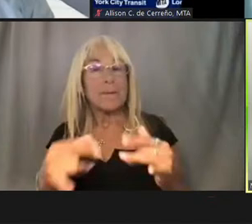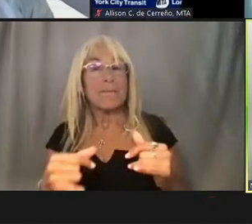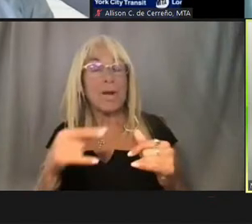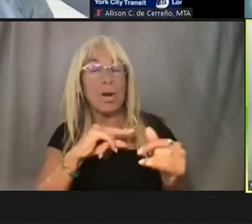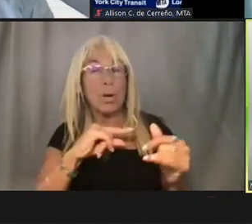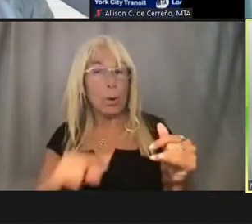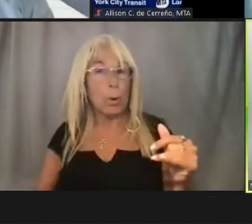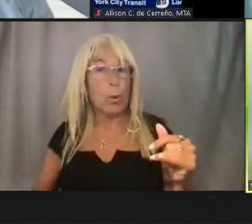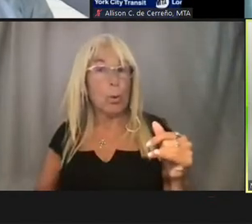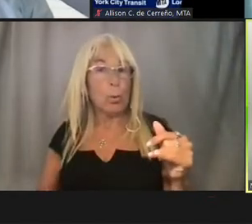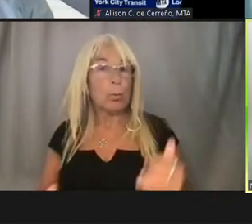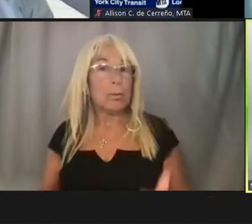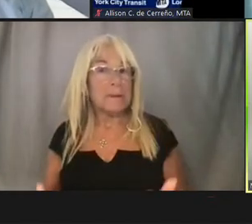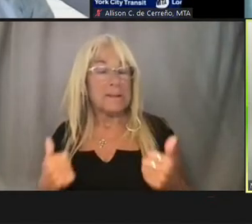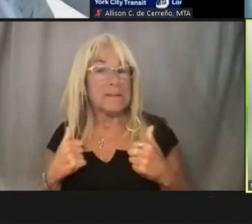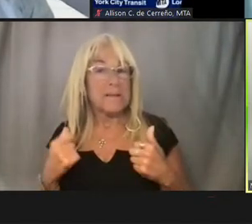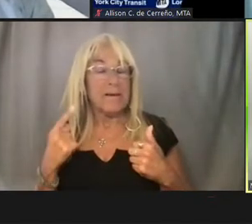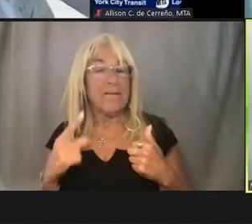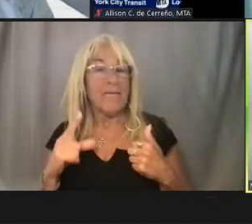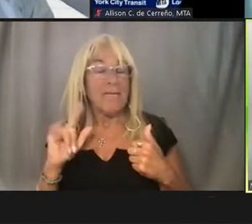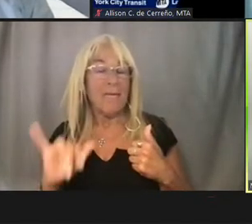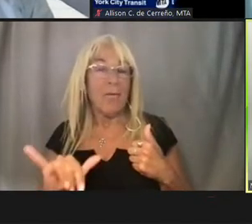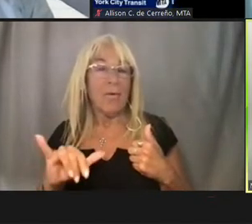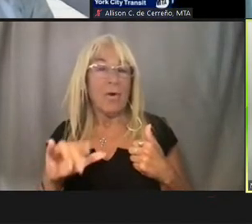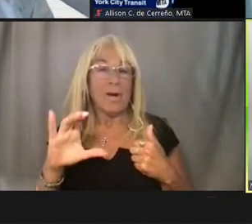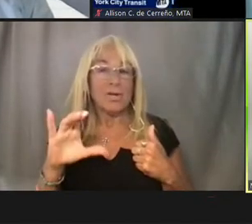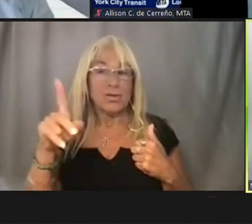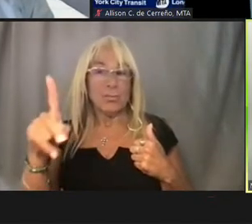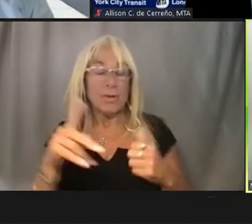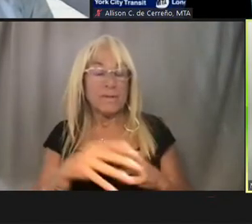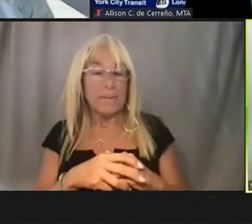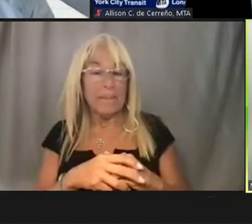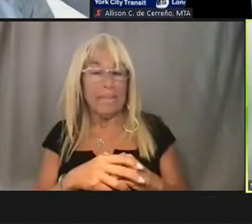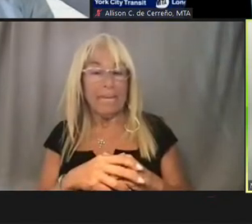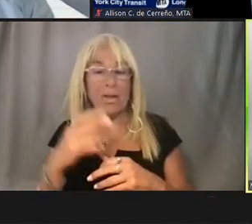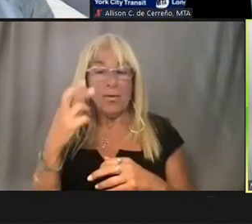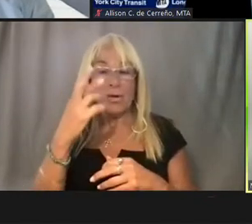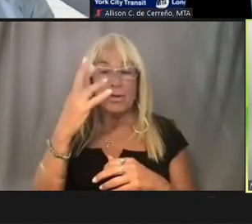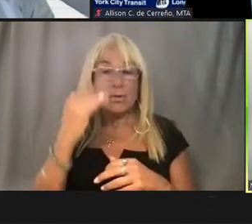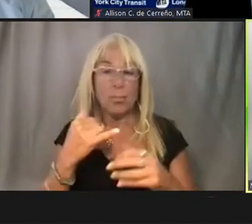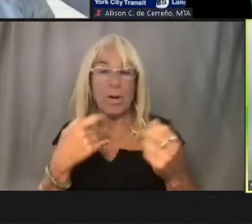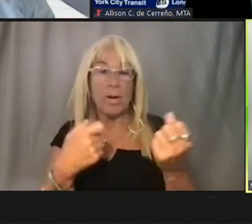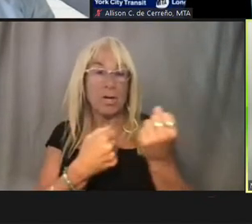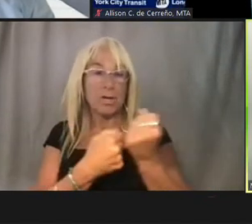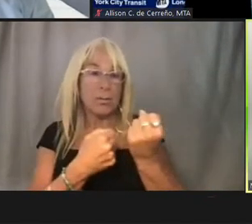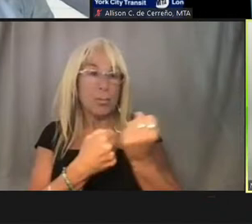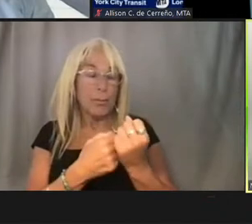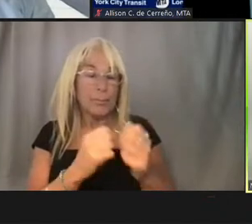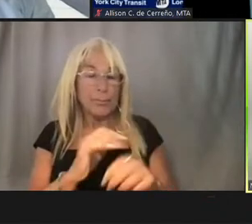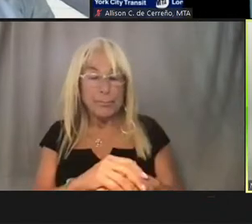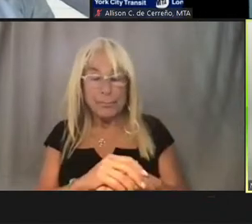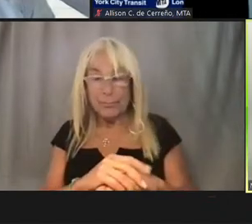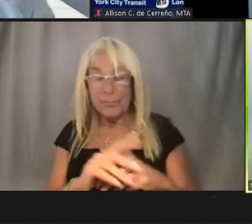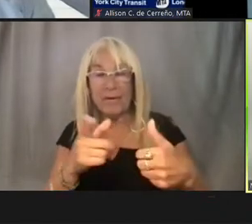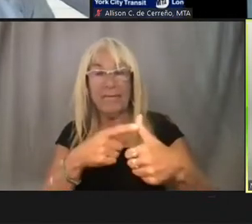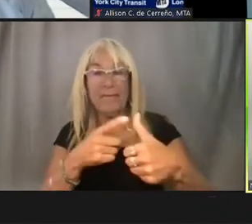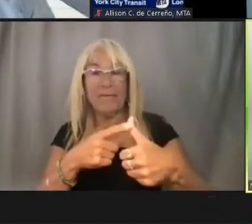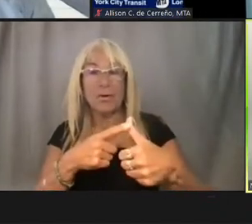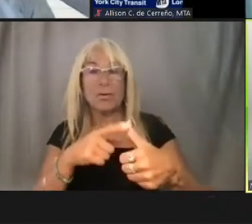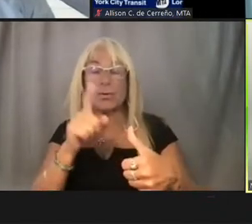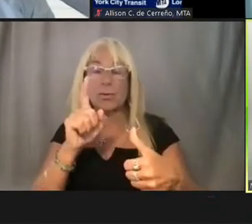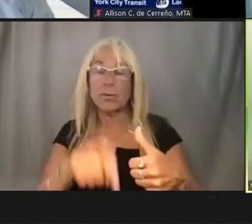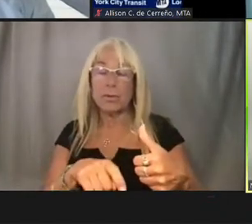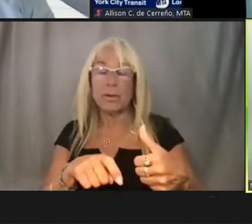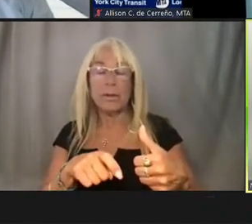my support for congestion pricing there are two reasons that I throw my support behind this program first is the need to fund public